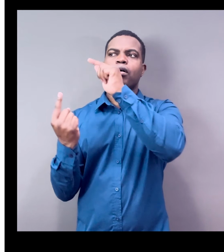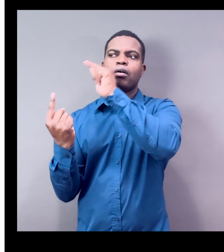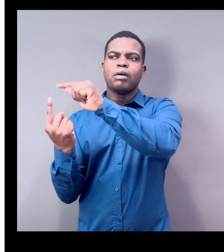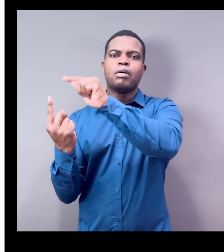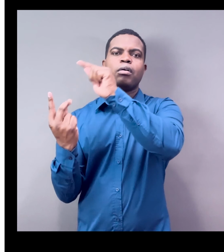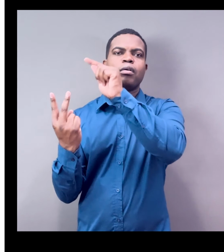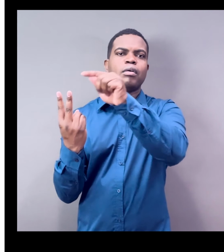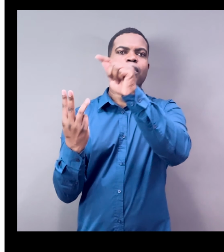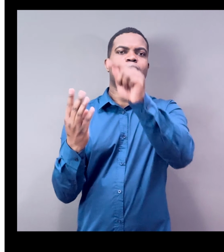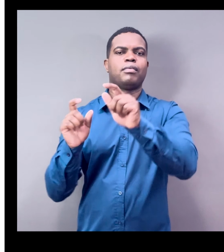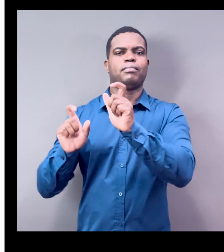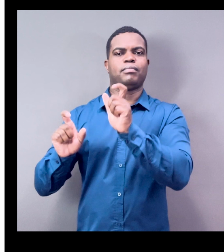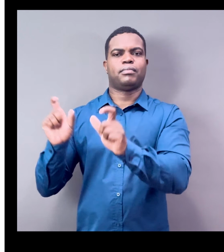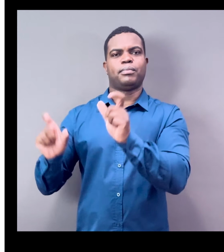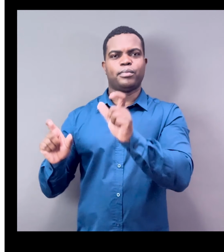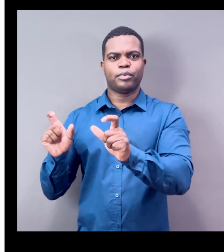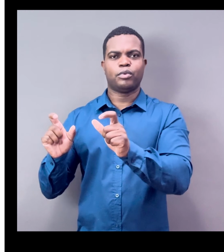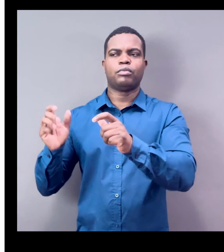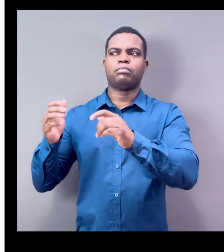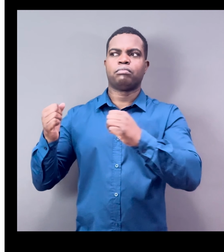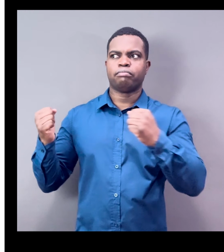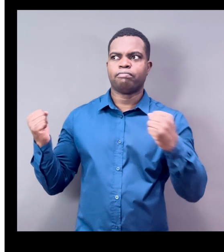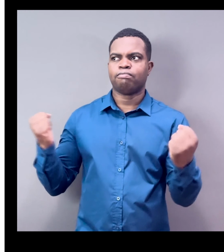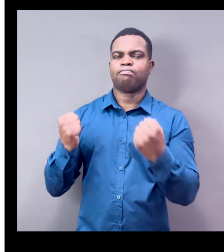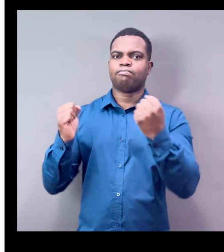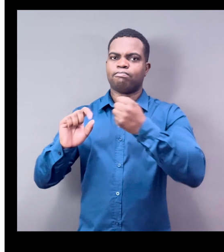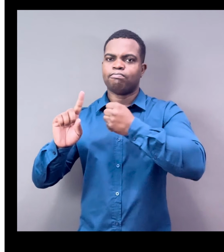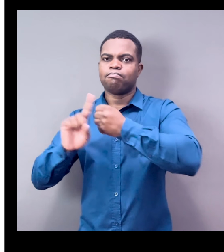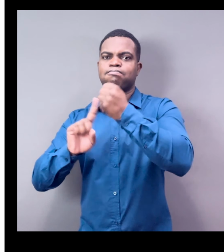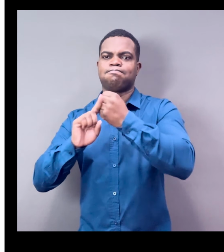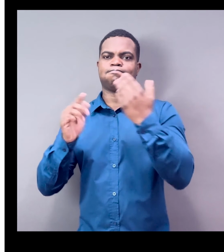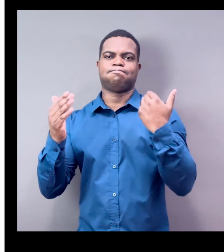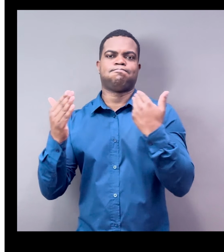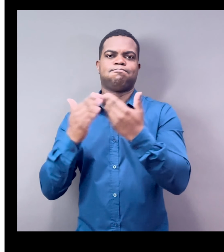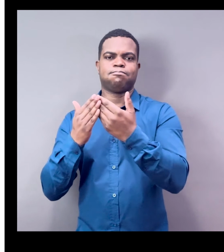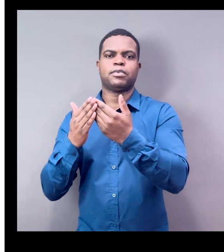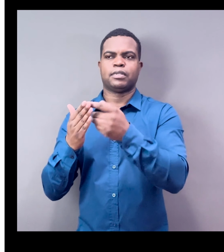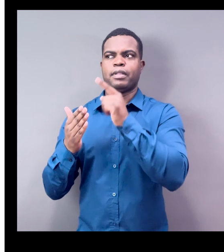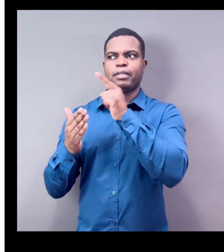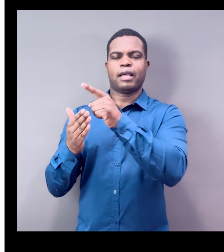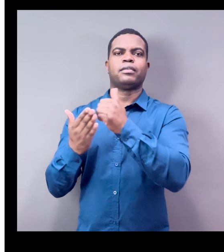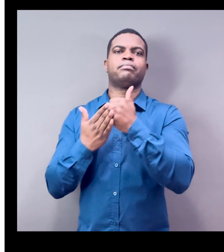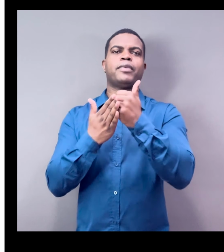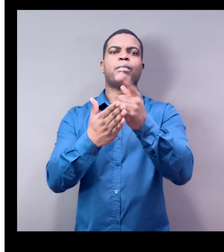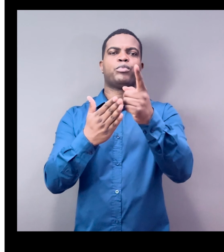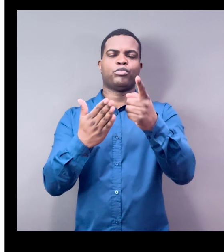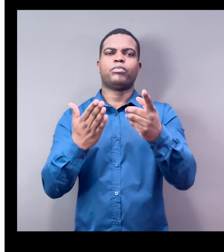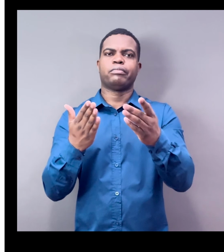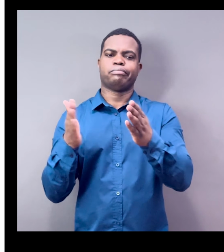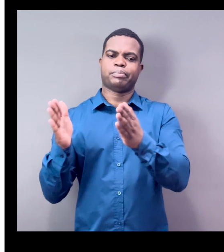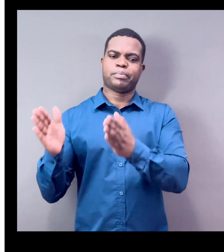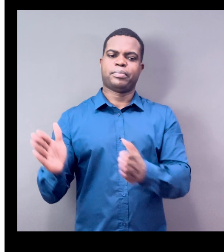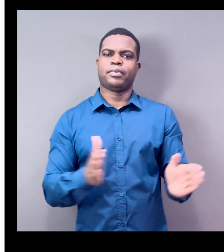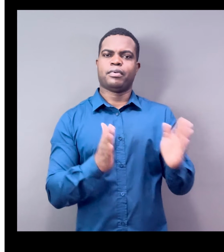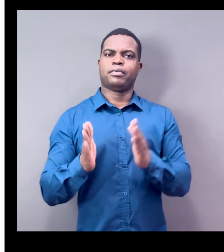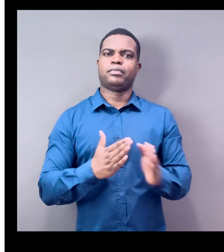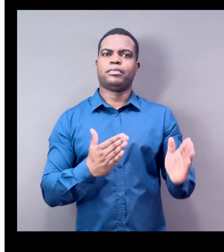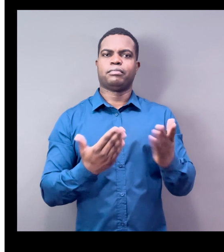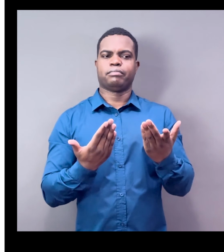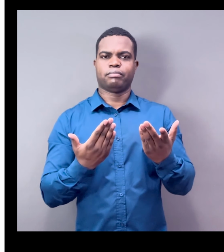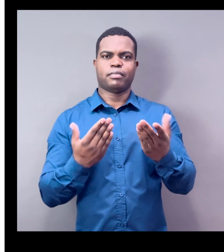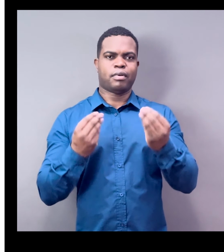these community members would be in the community engagement effort you are trying to prepare for.